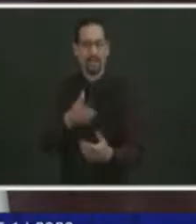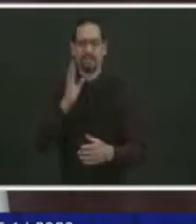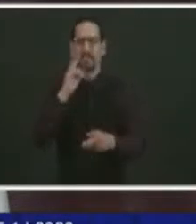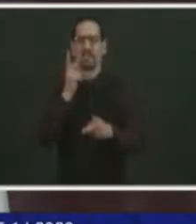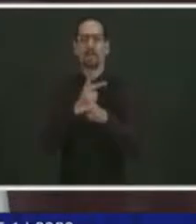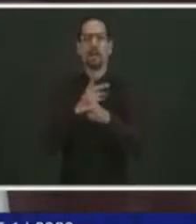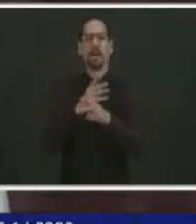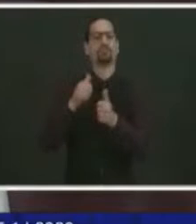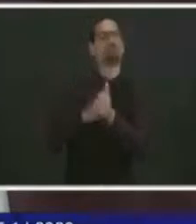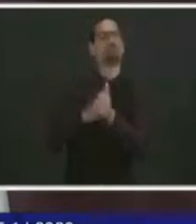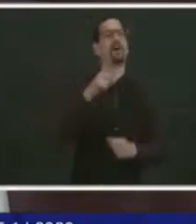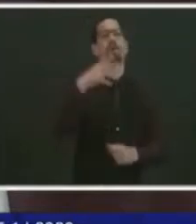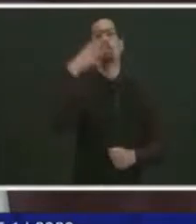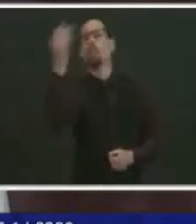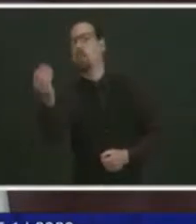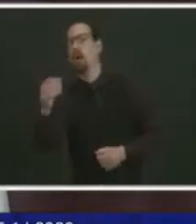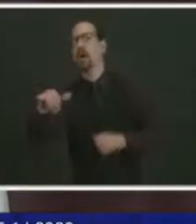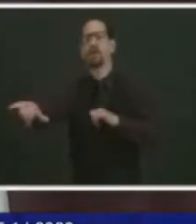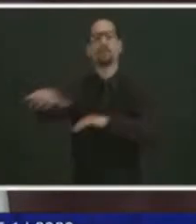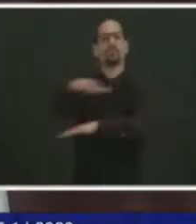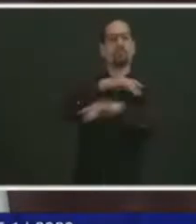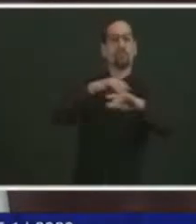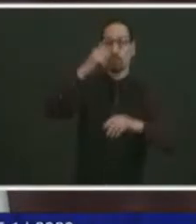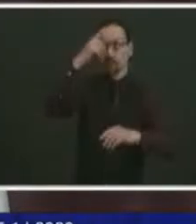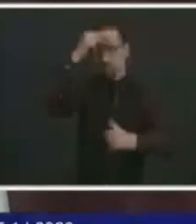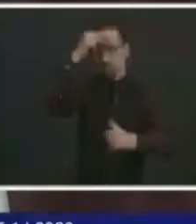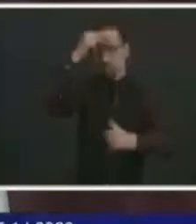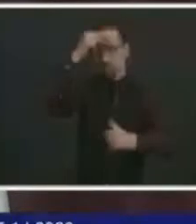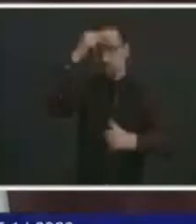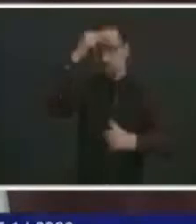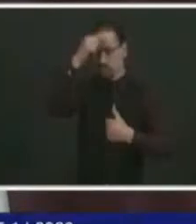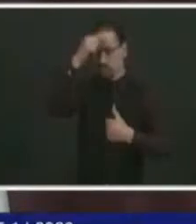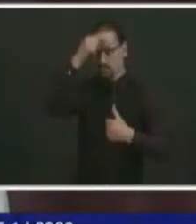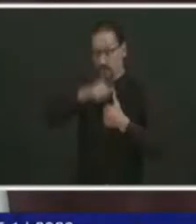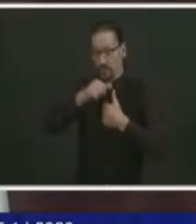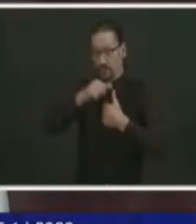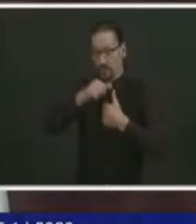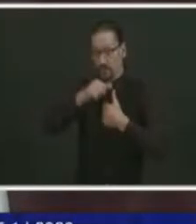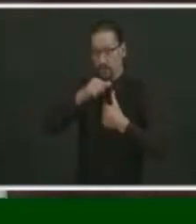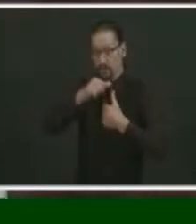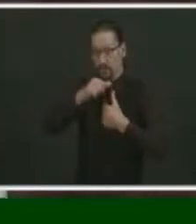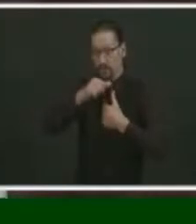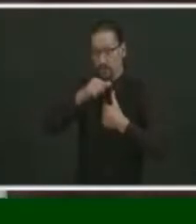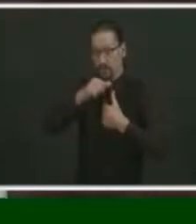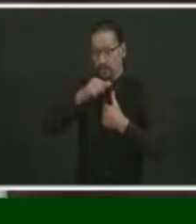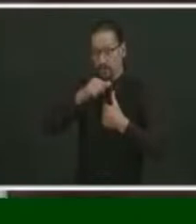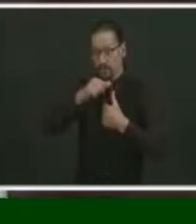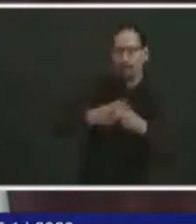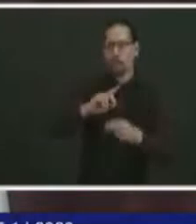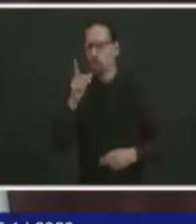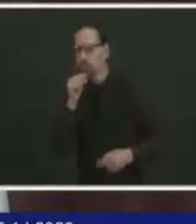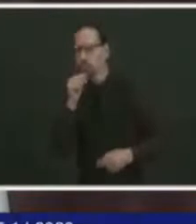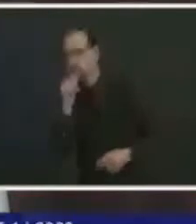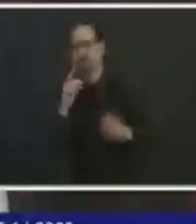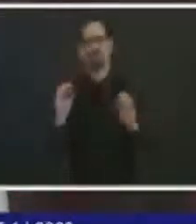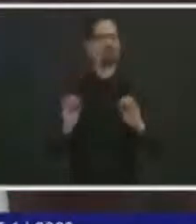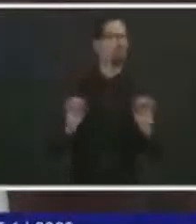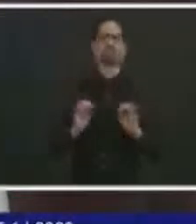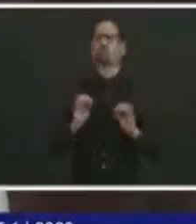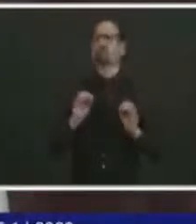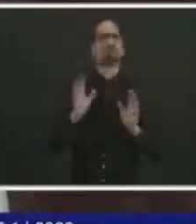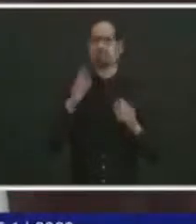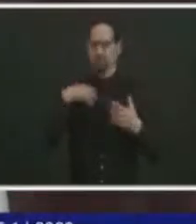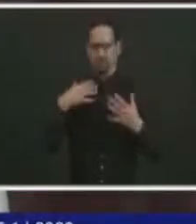been to, but it won't keep track of the people you've been in contact with. So I'll be honest, I noticed